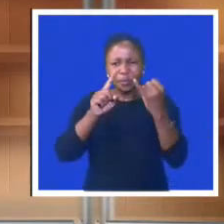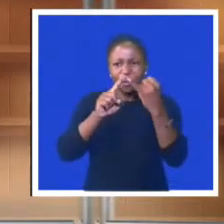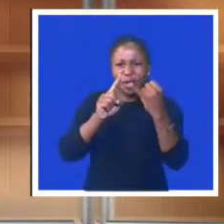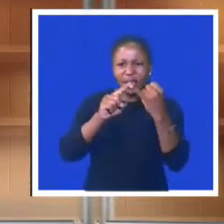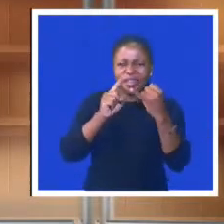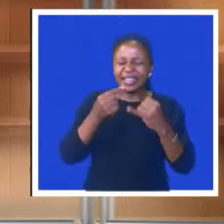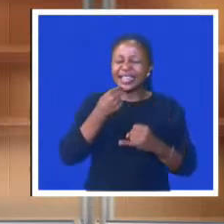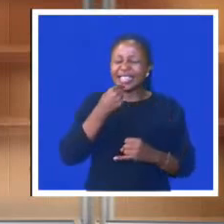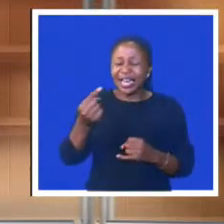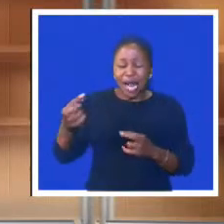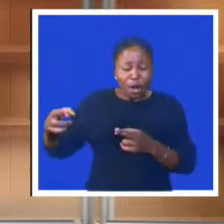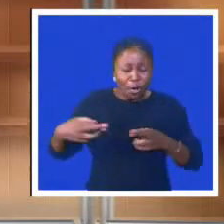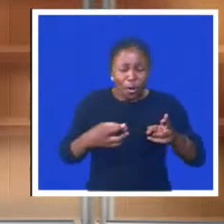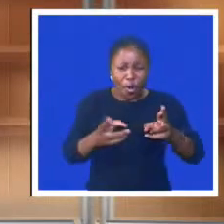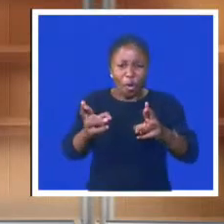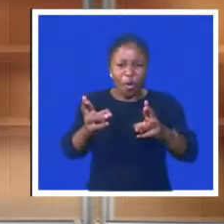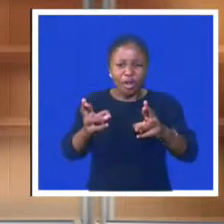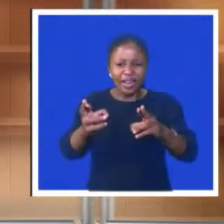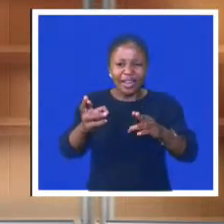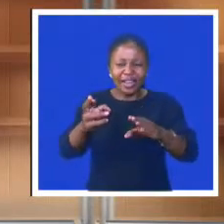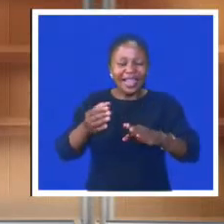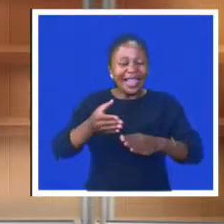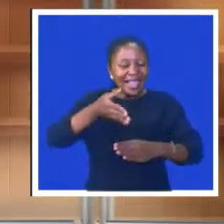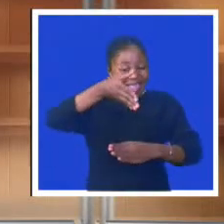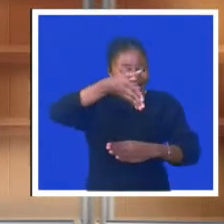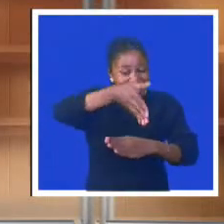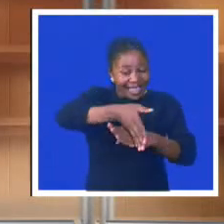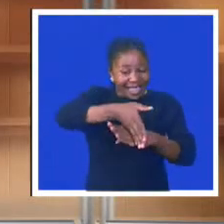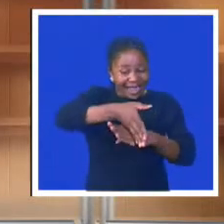city. Question number 2,